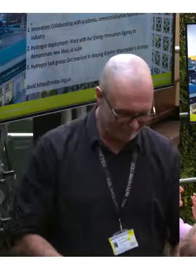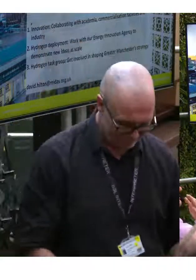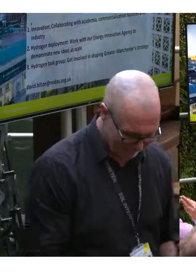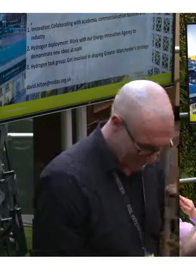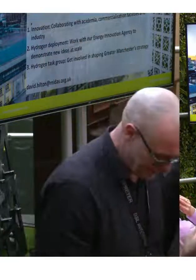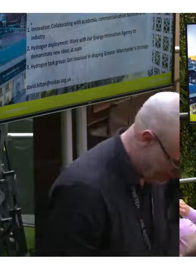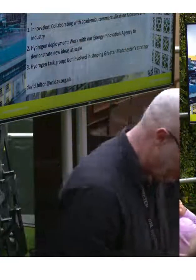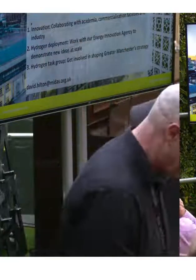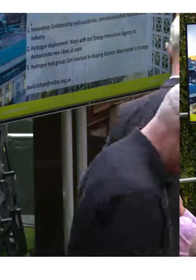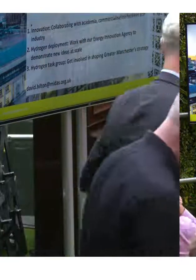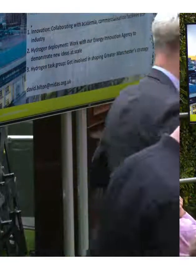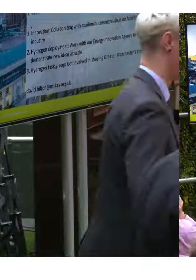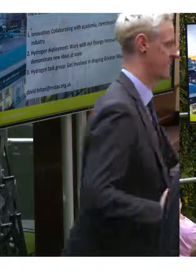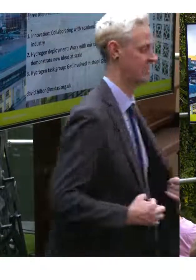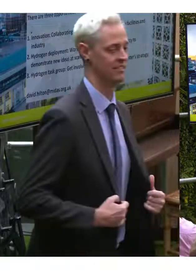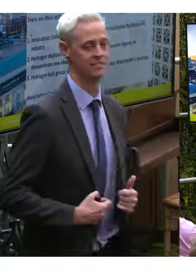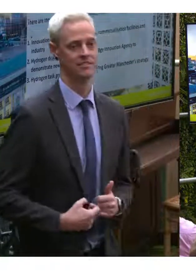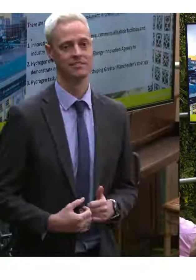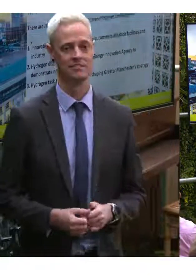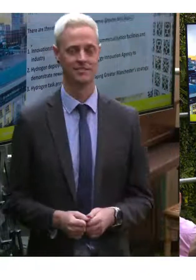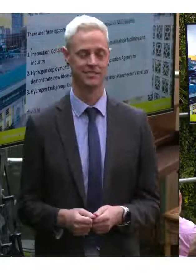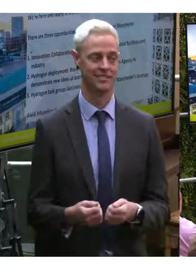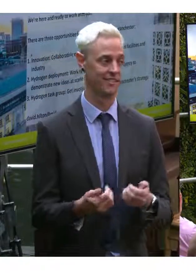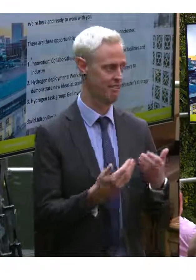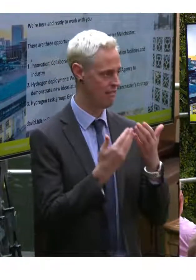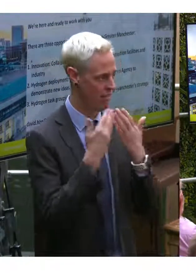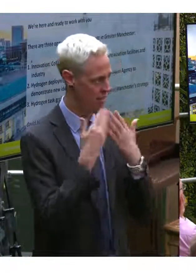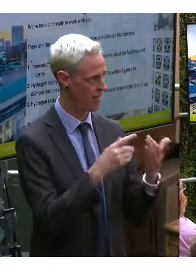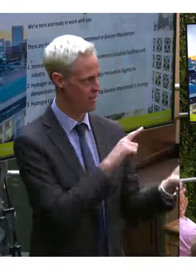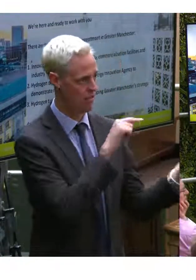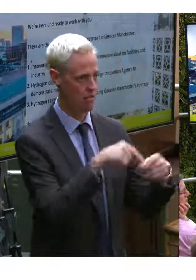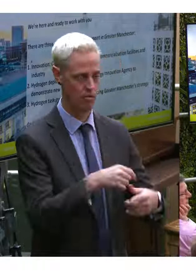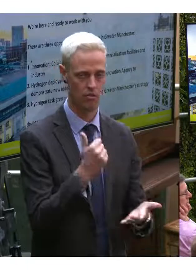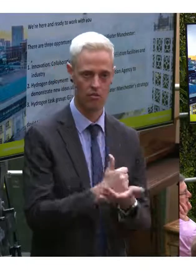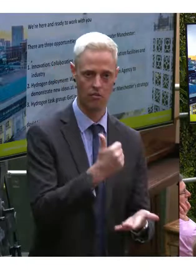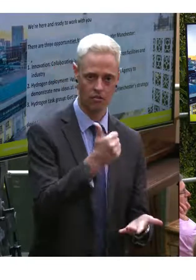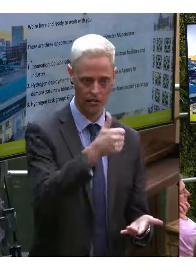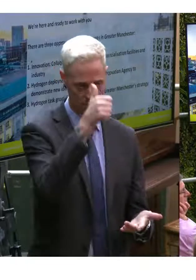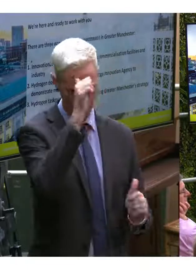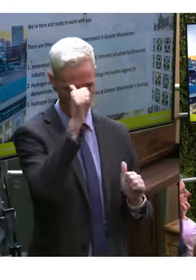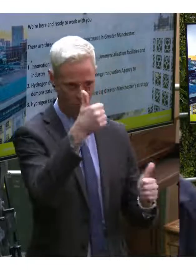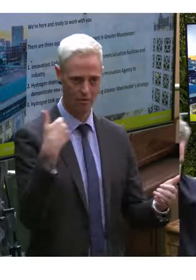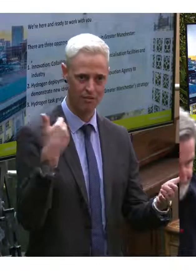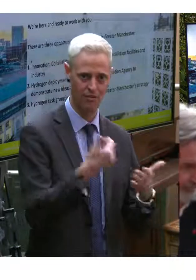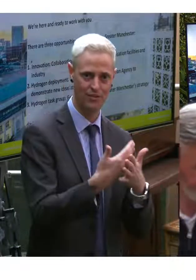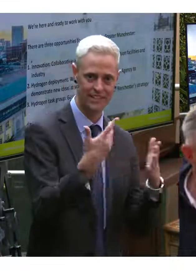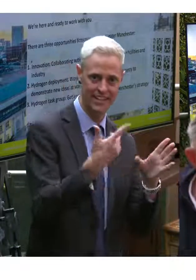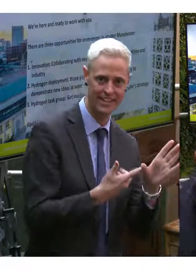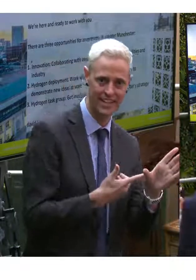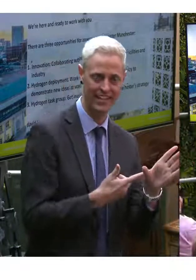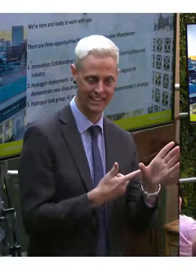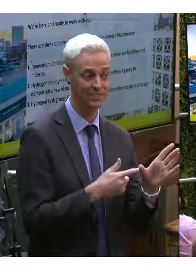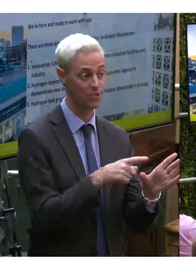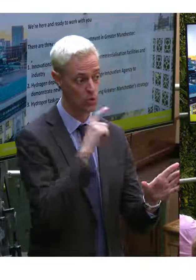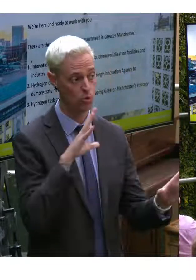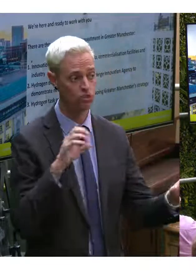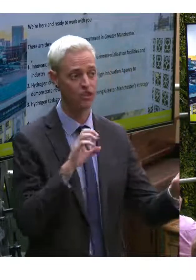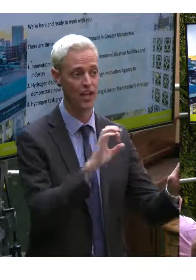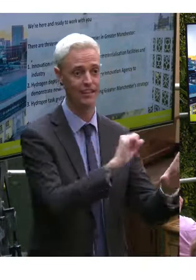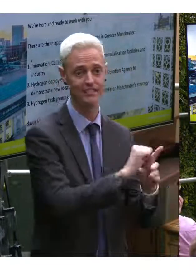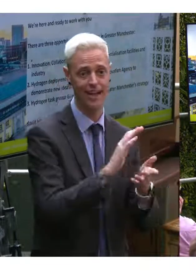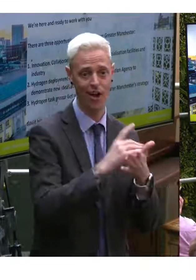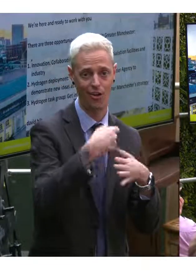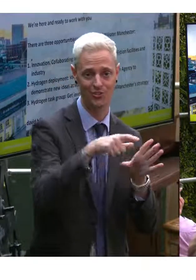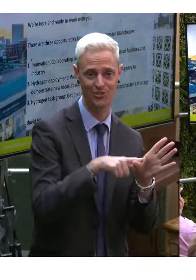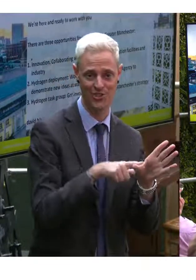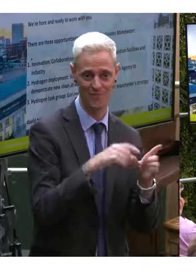Thanks, Emma, that was great. And having known you for 10 years working on this, I know you would chase after that hydrogen bus. And I